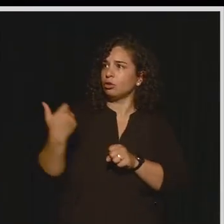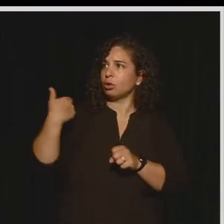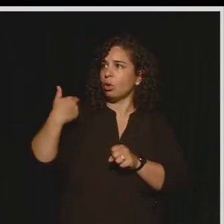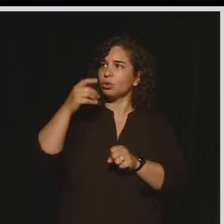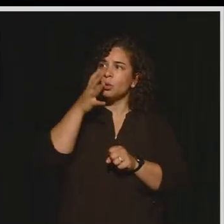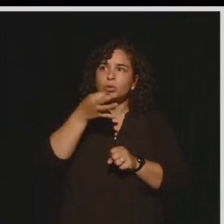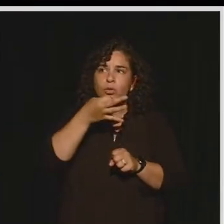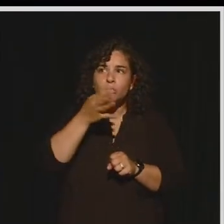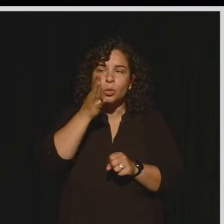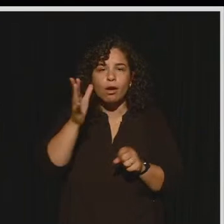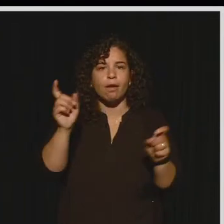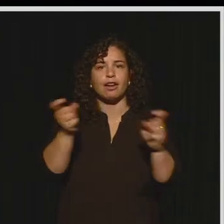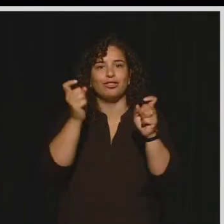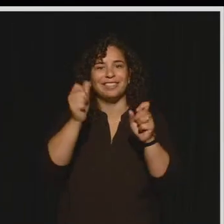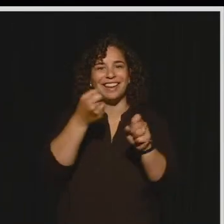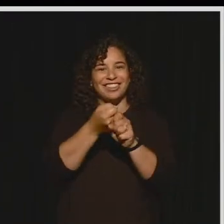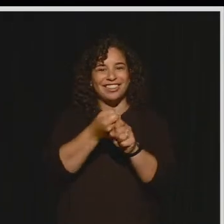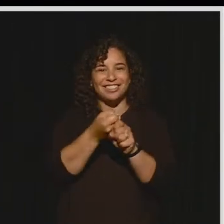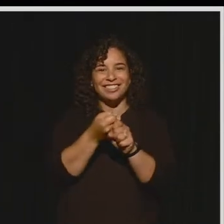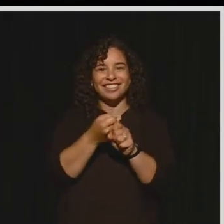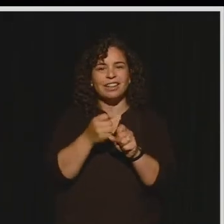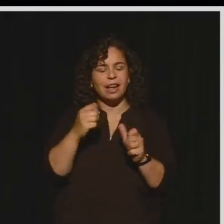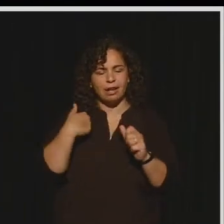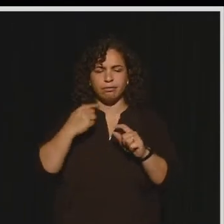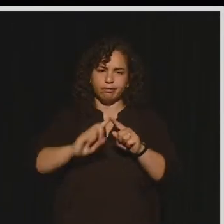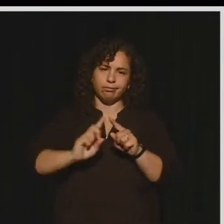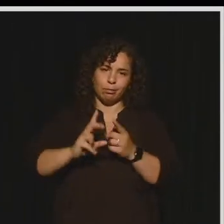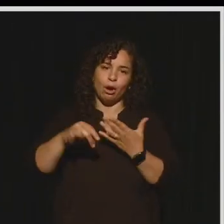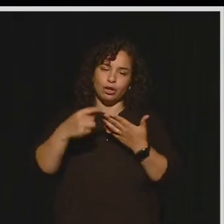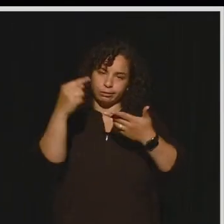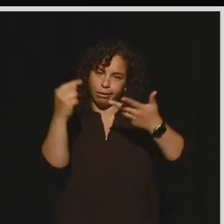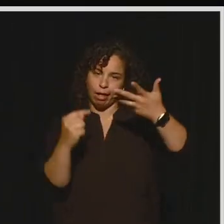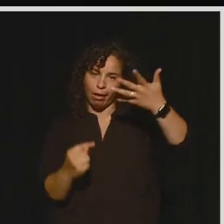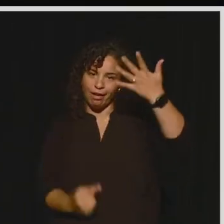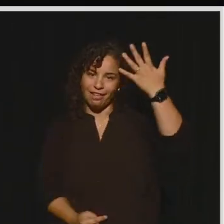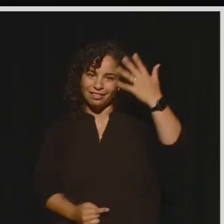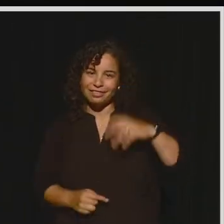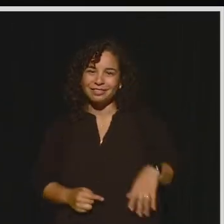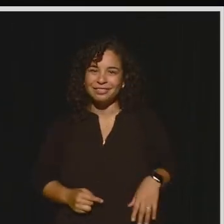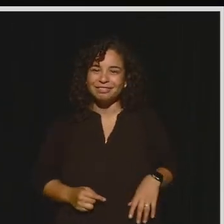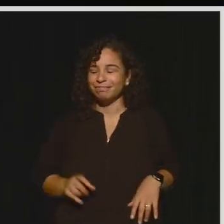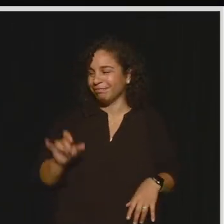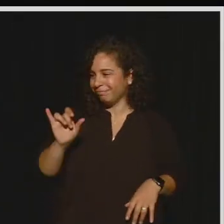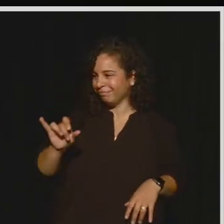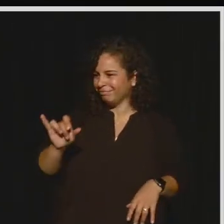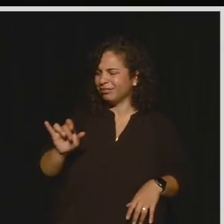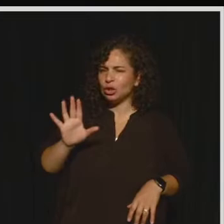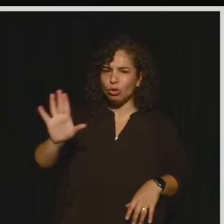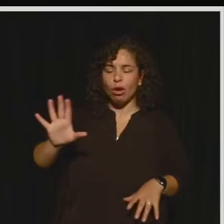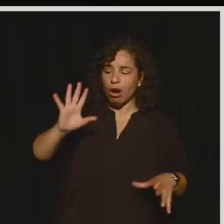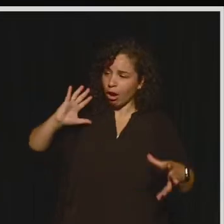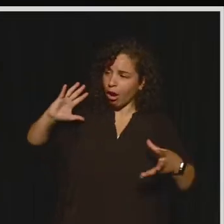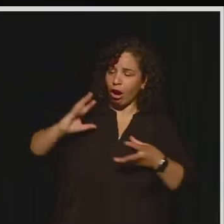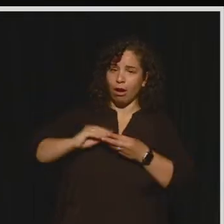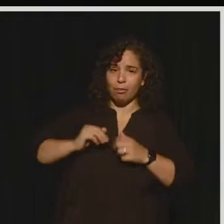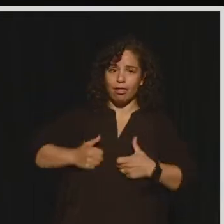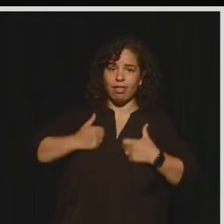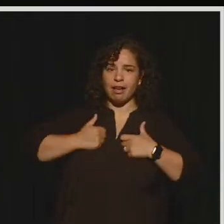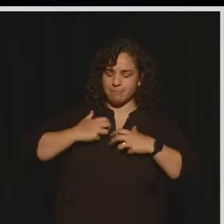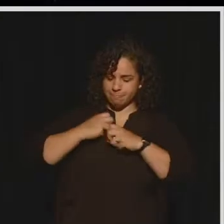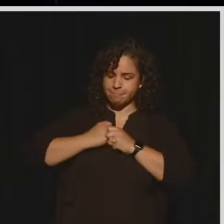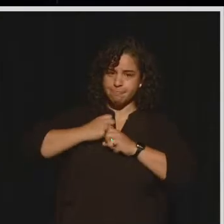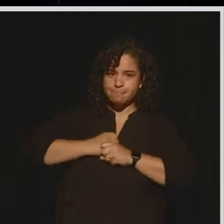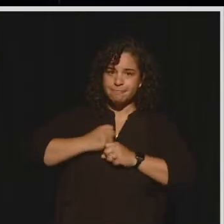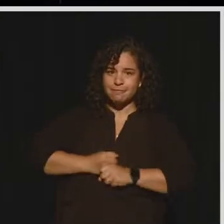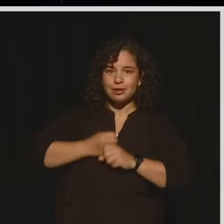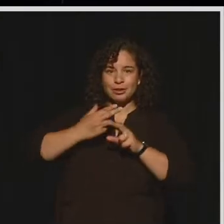coming up. There's other things that I do as well, but I mean, it's a long list. It's hard to boil down your entire life and what you do into